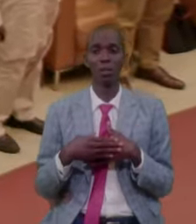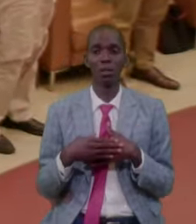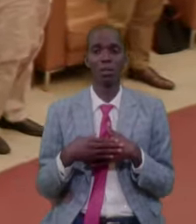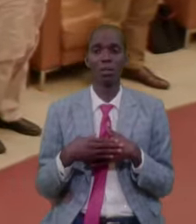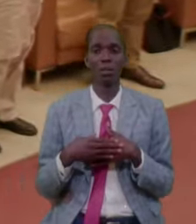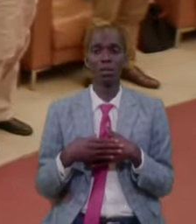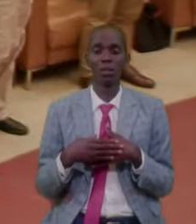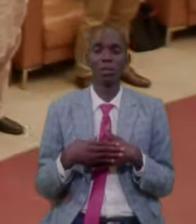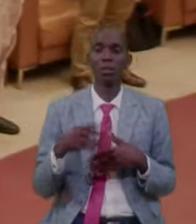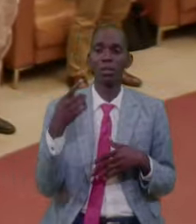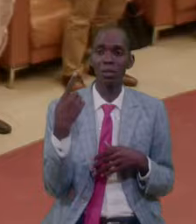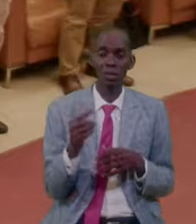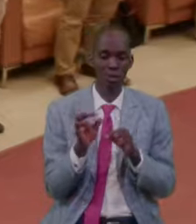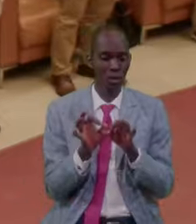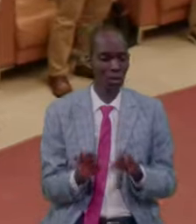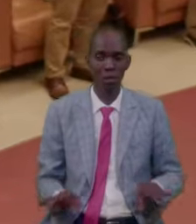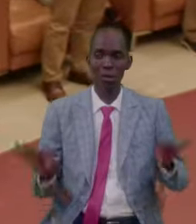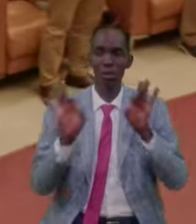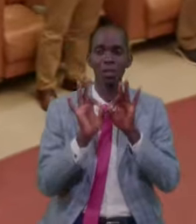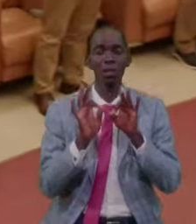the essential theme.